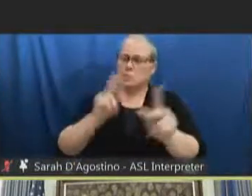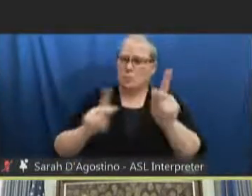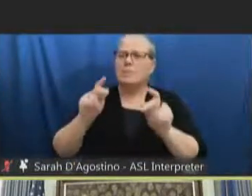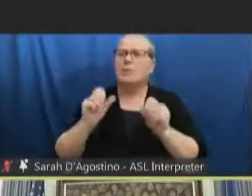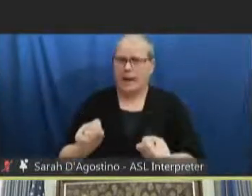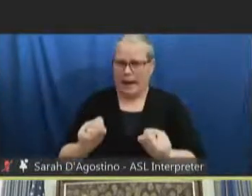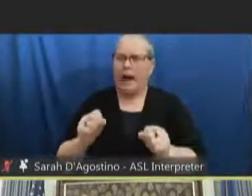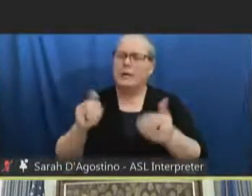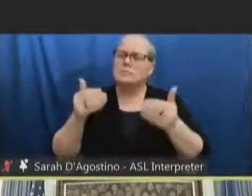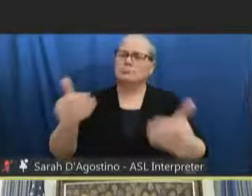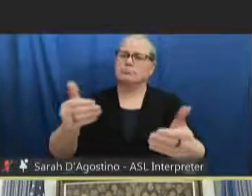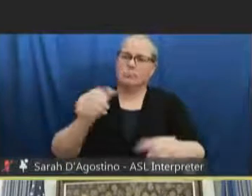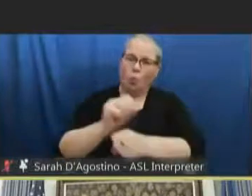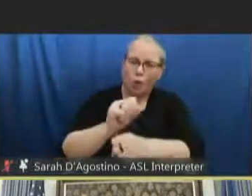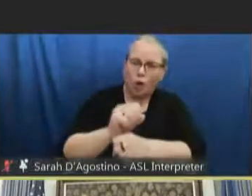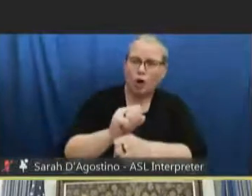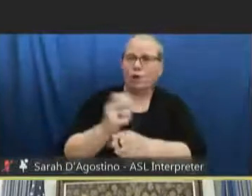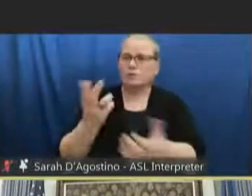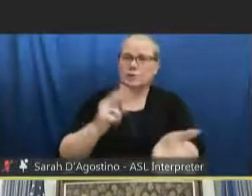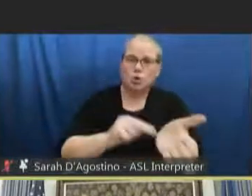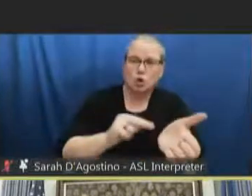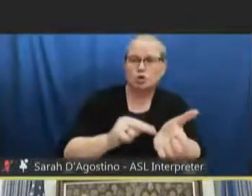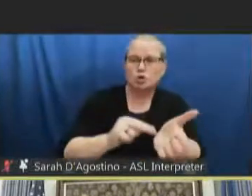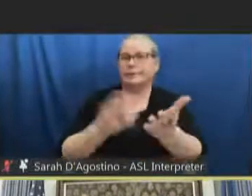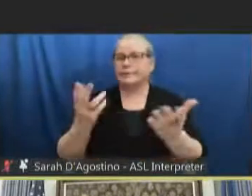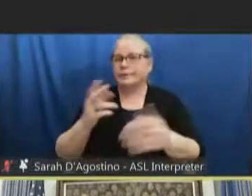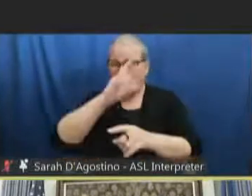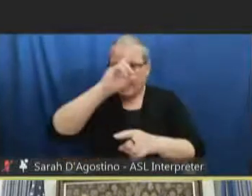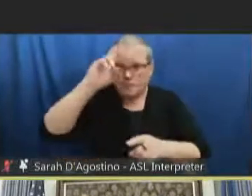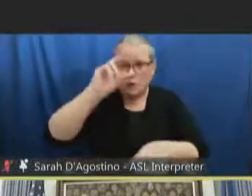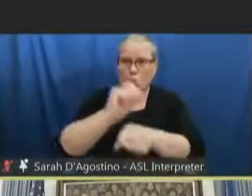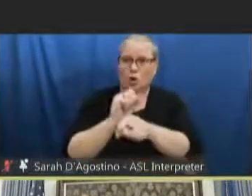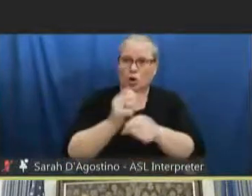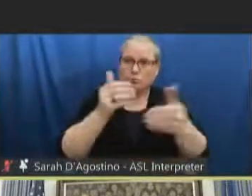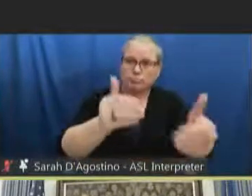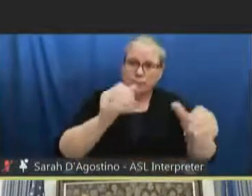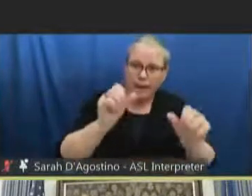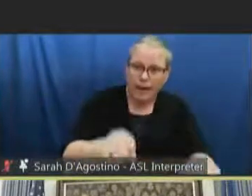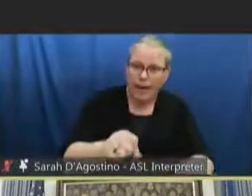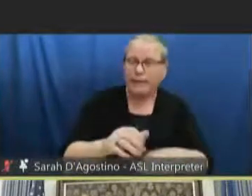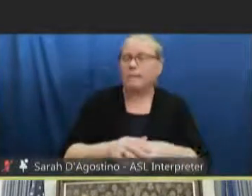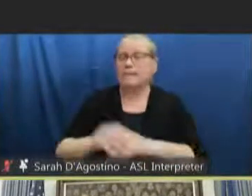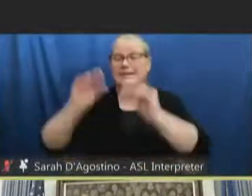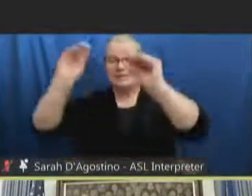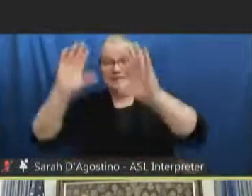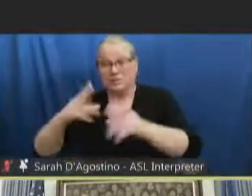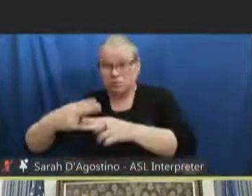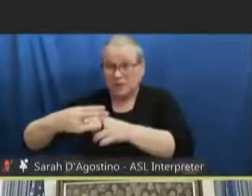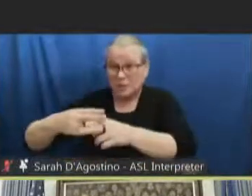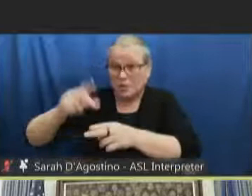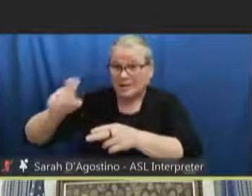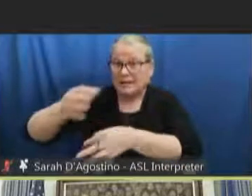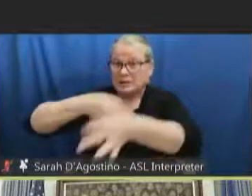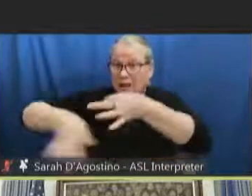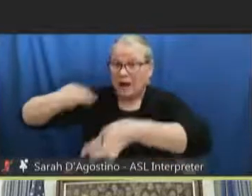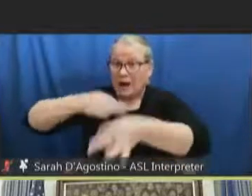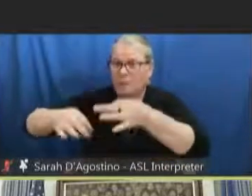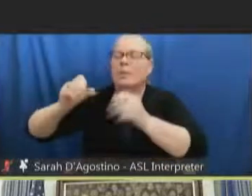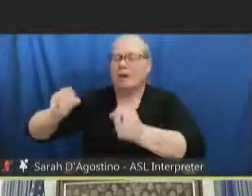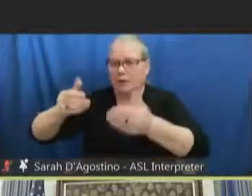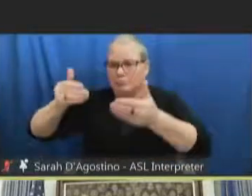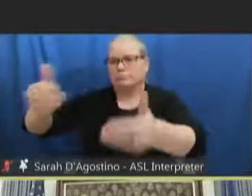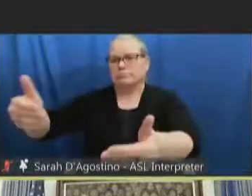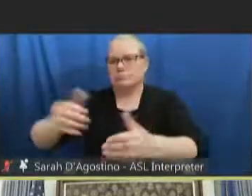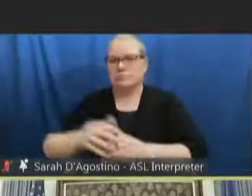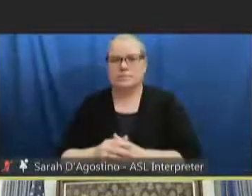the hospitals, nurses, teachers as needed on a temporary basis going forward. And finally, masks, which will be probably